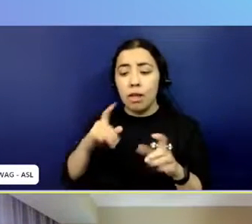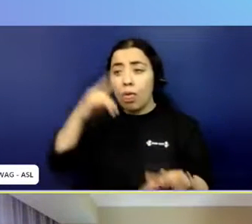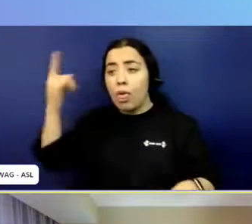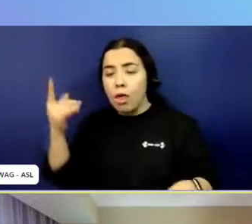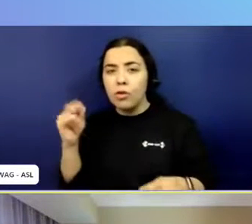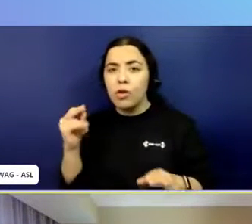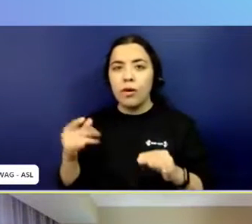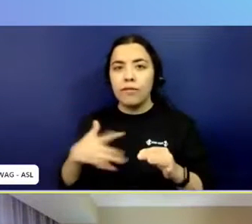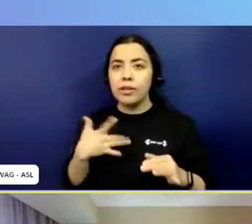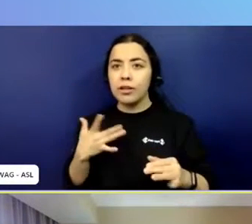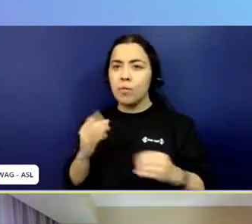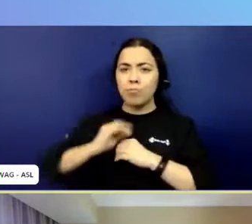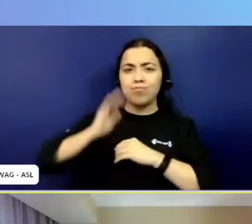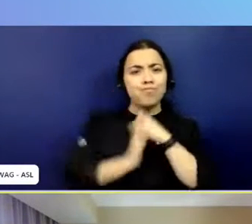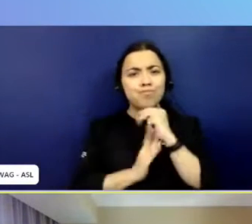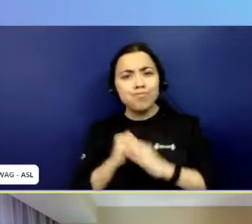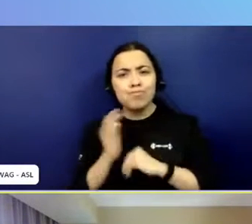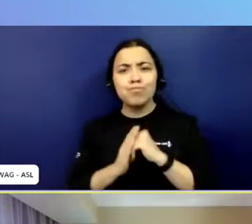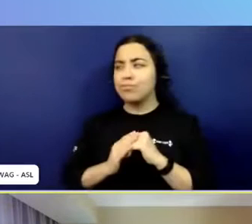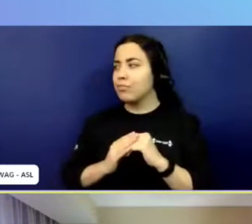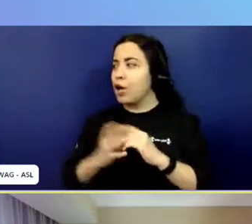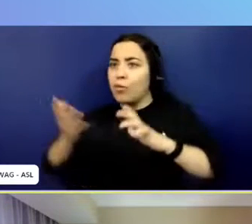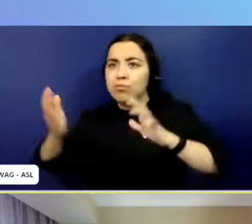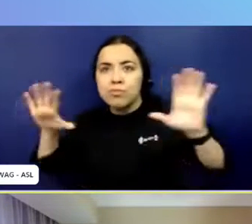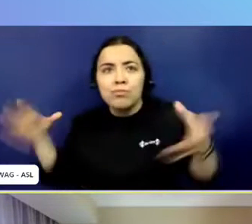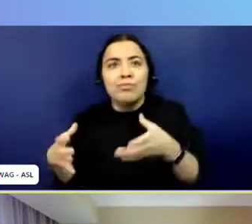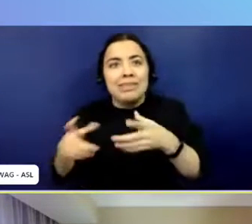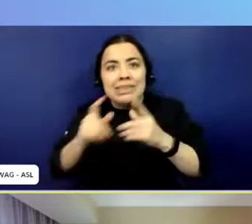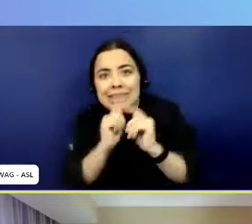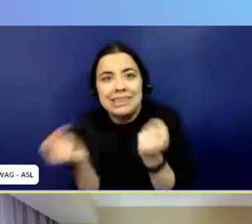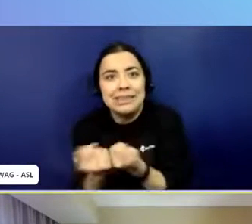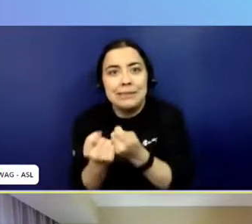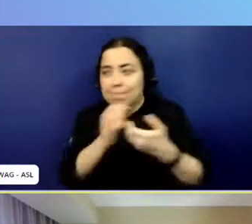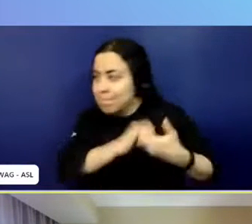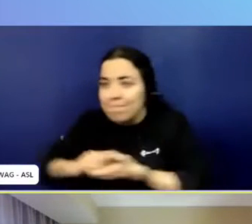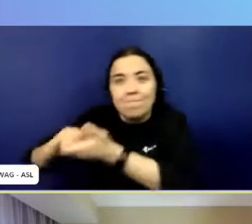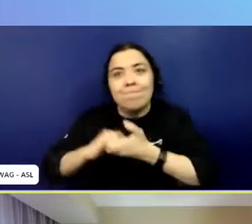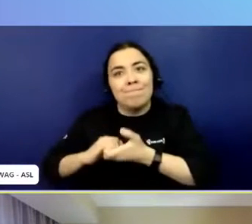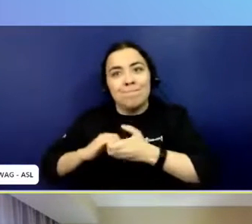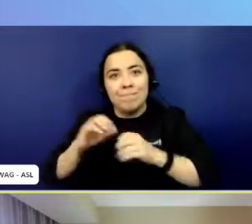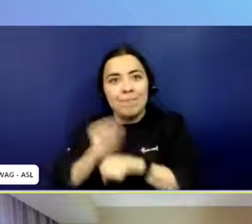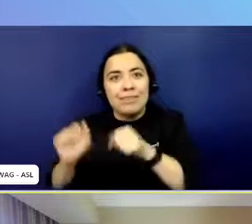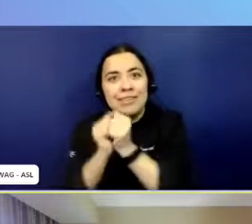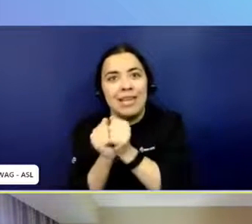rally together. I could go on, but I think you get the point.